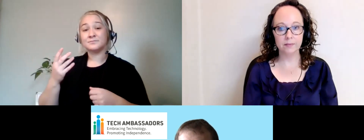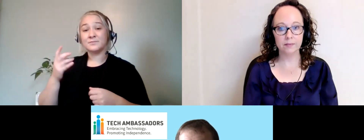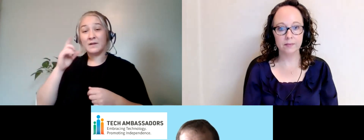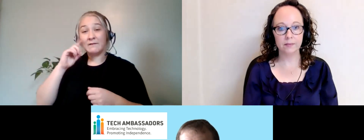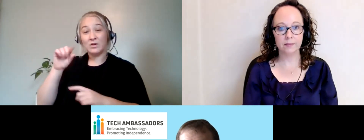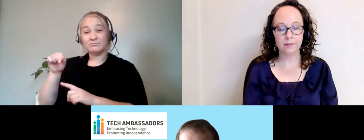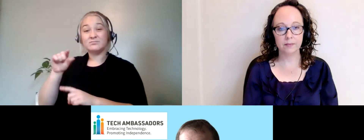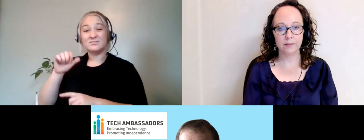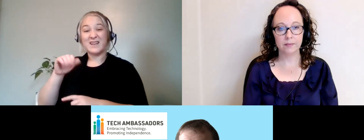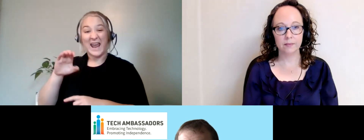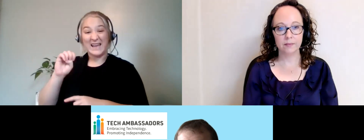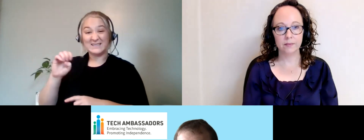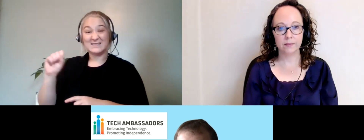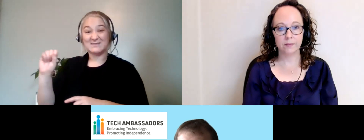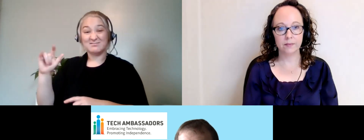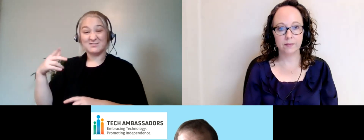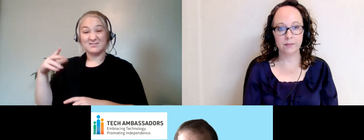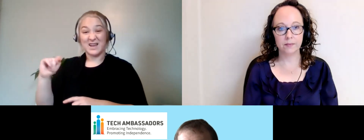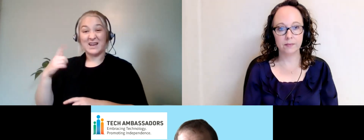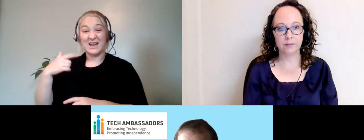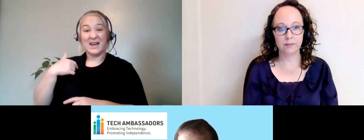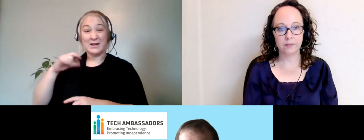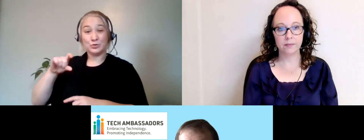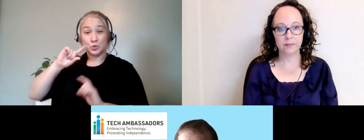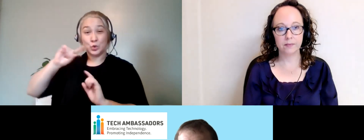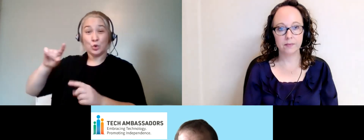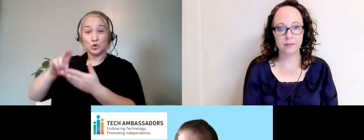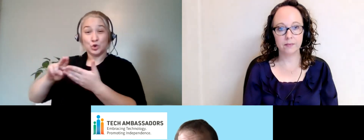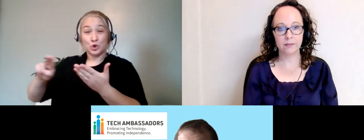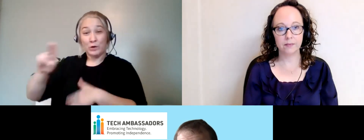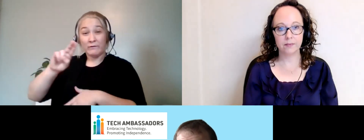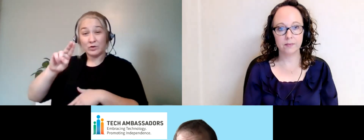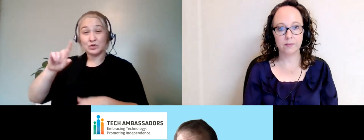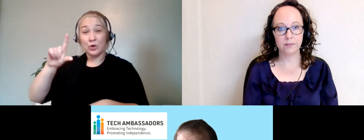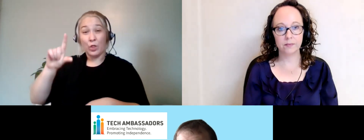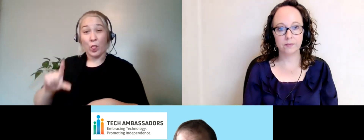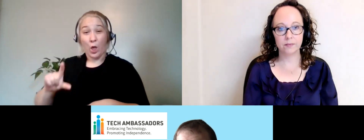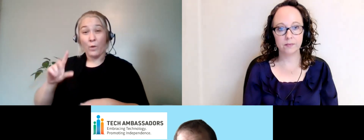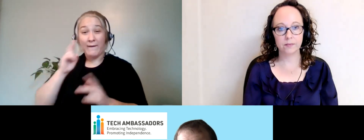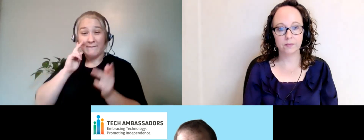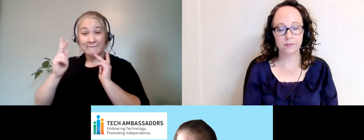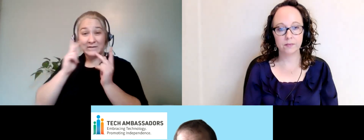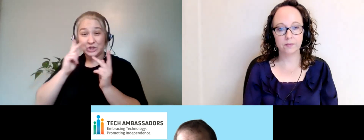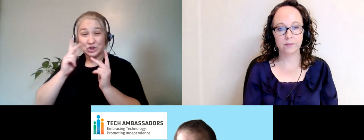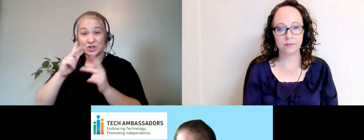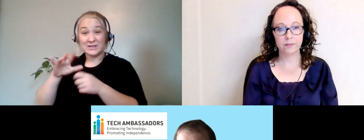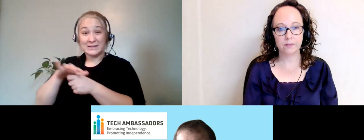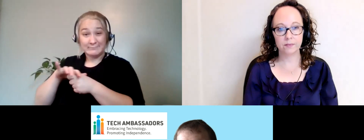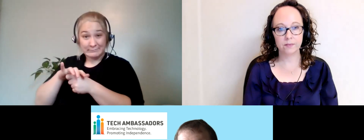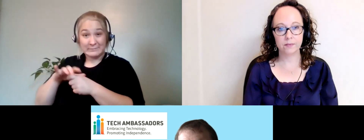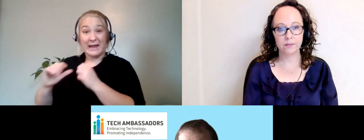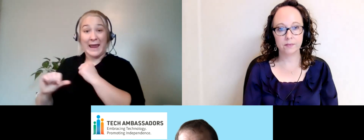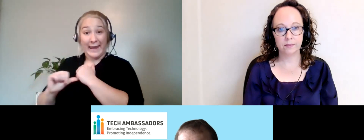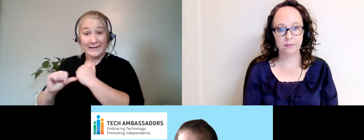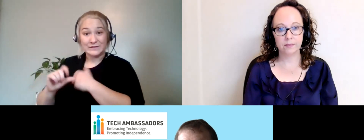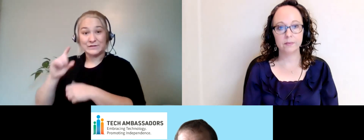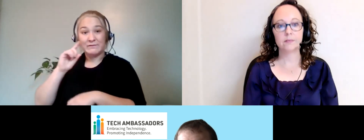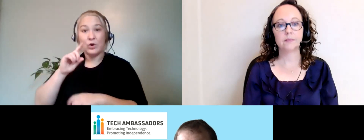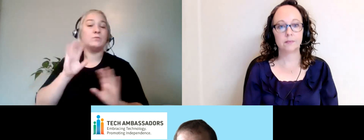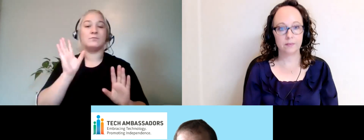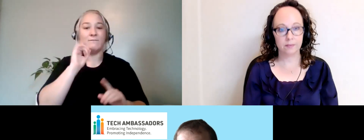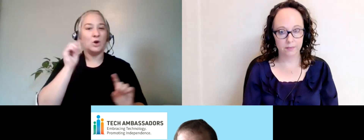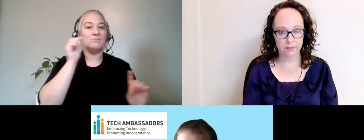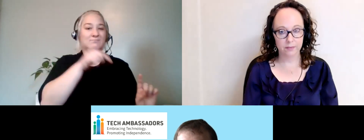low vision aids for Iris Vision, and that one,